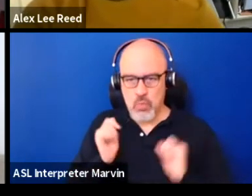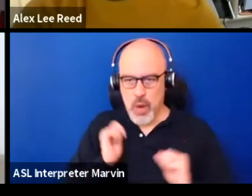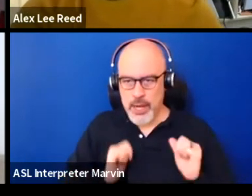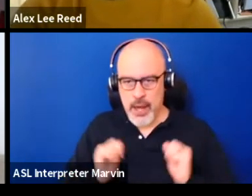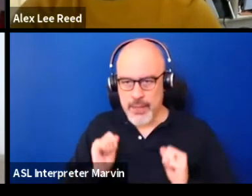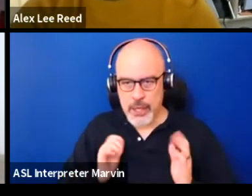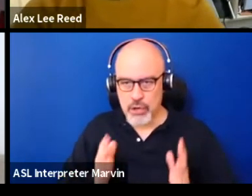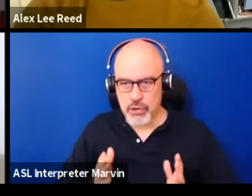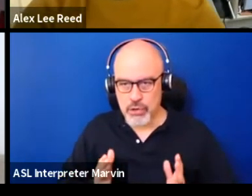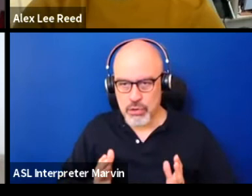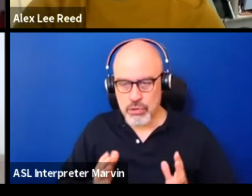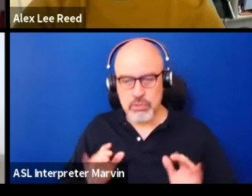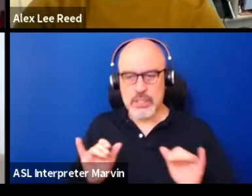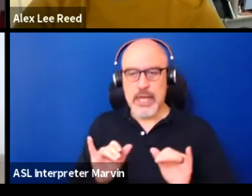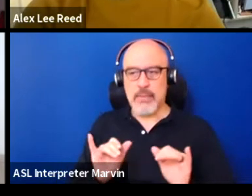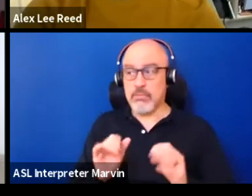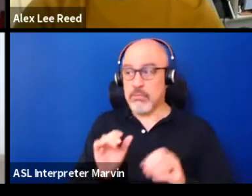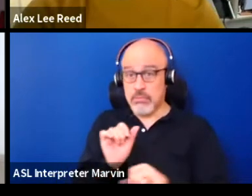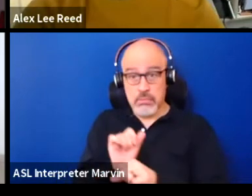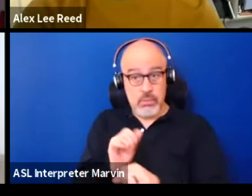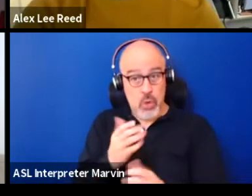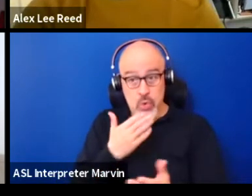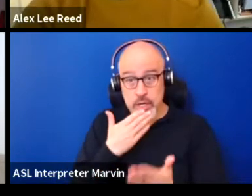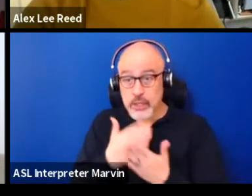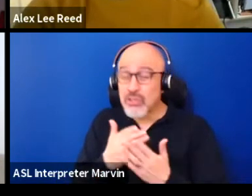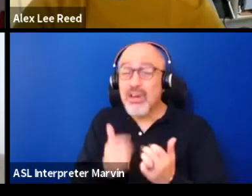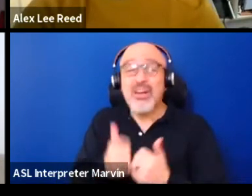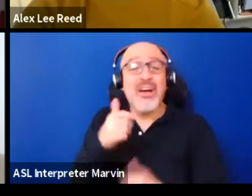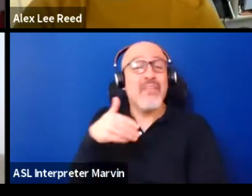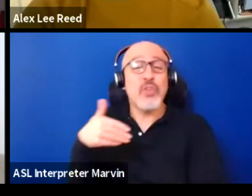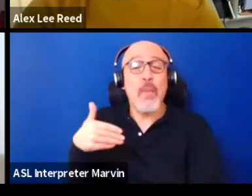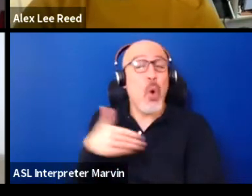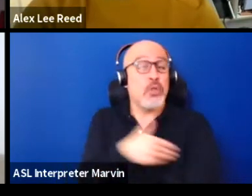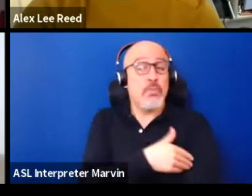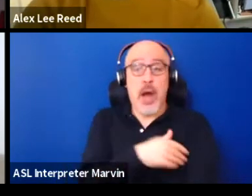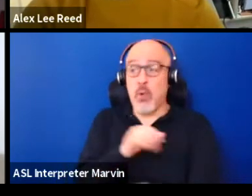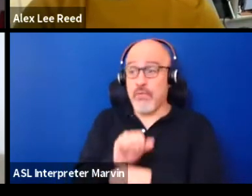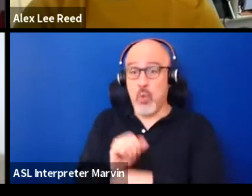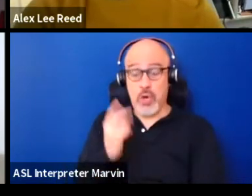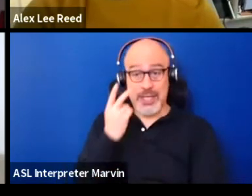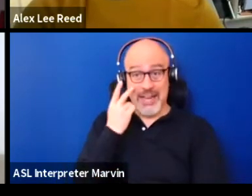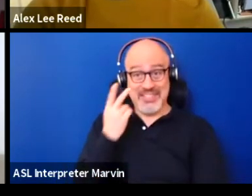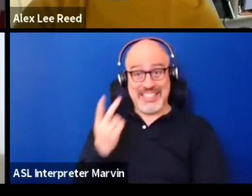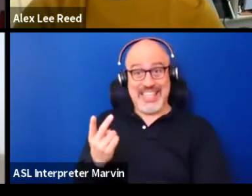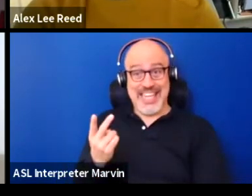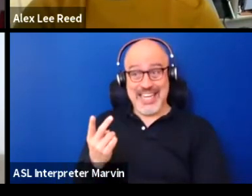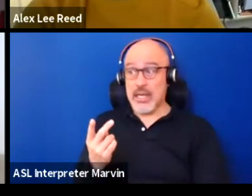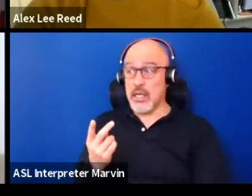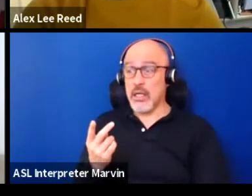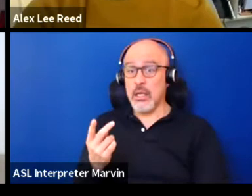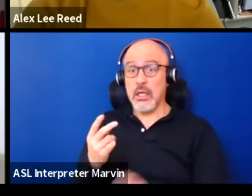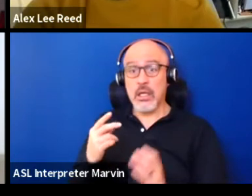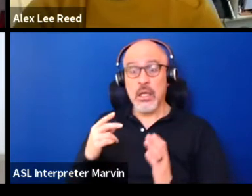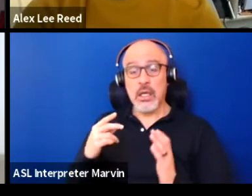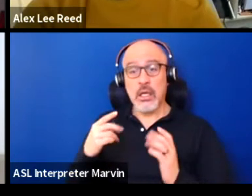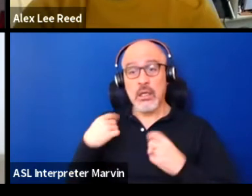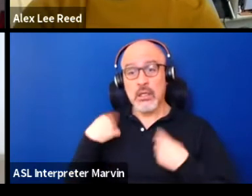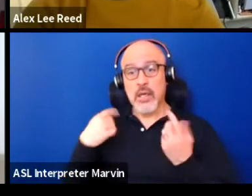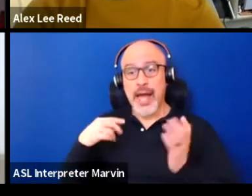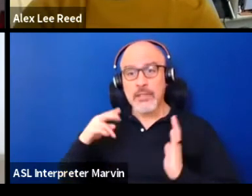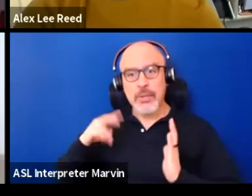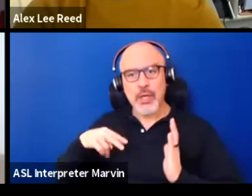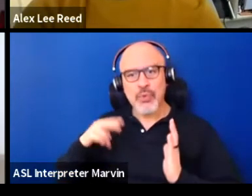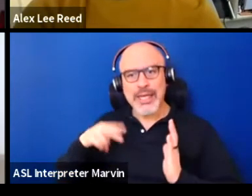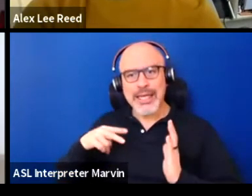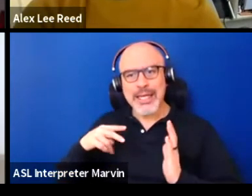the work is good? Some of the most powerful work that I've seen has been in readings of Black